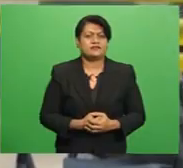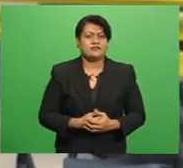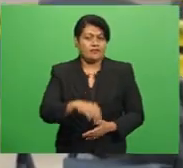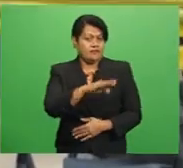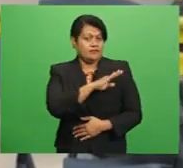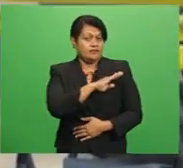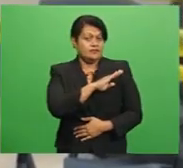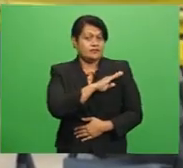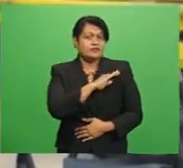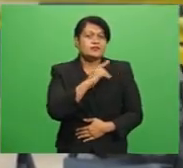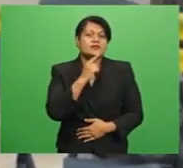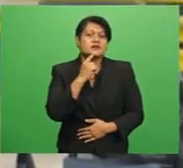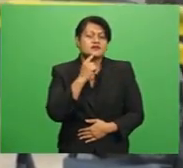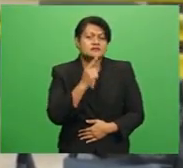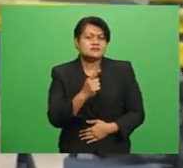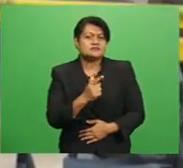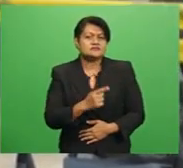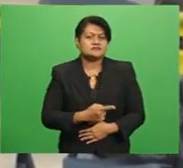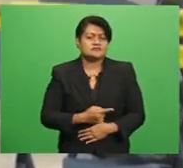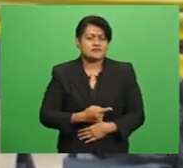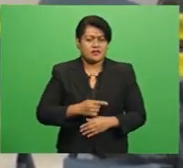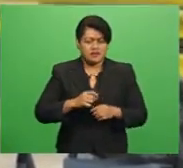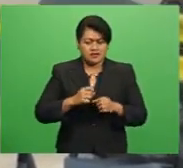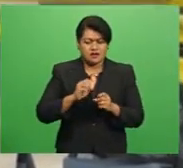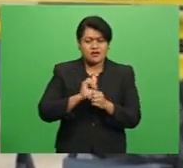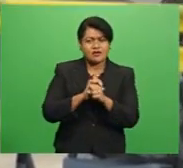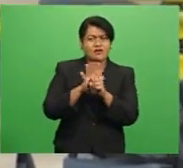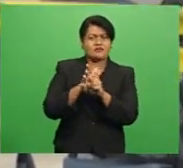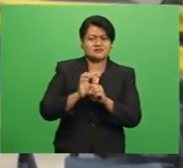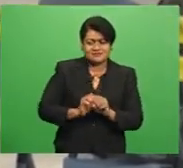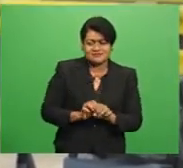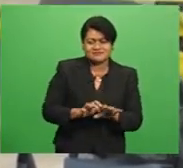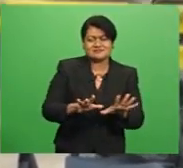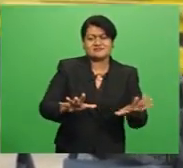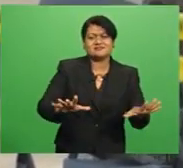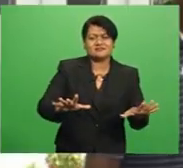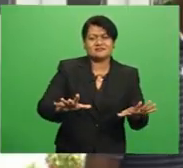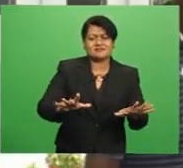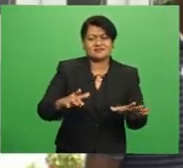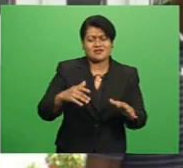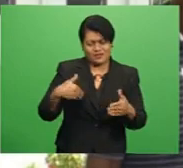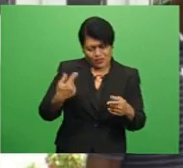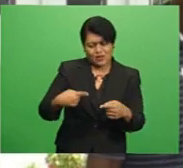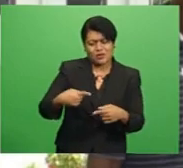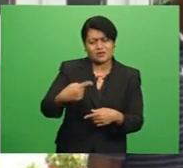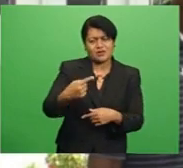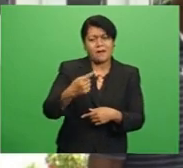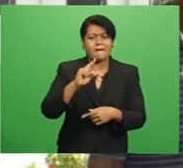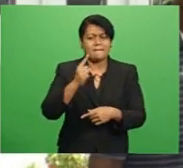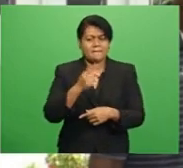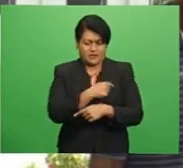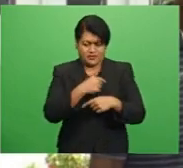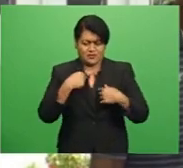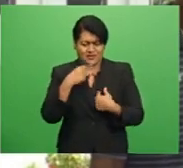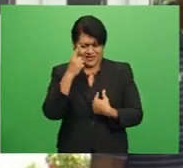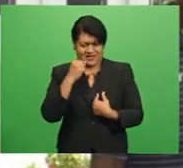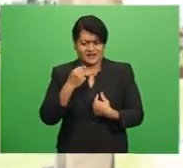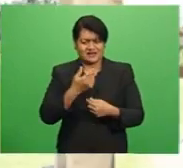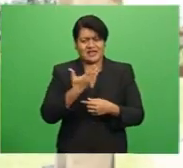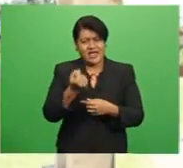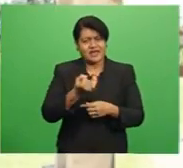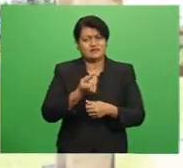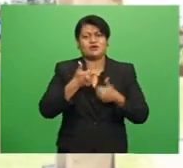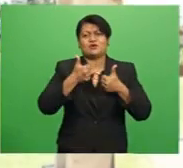Bainimarama says the COVID-19 pandemic will range on for months or more, but the light of a new and better year is peering through